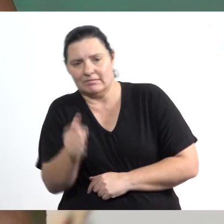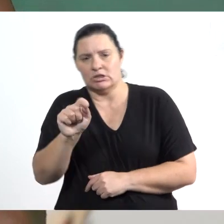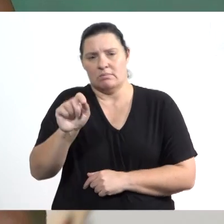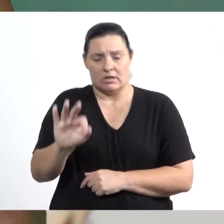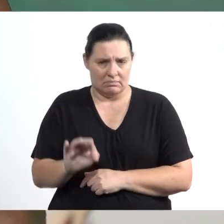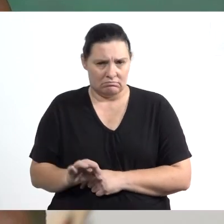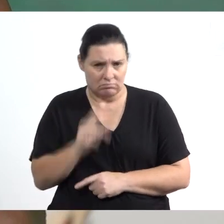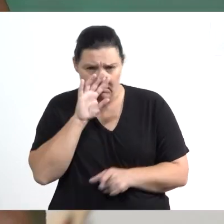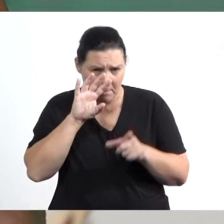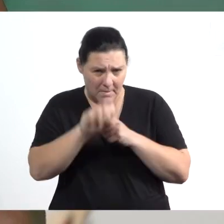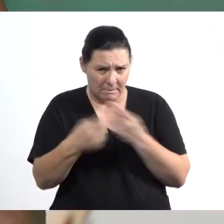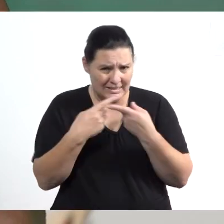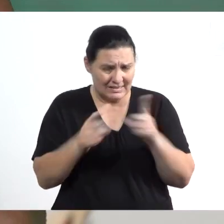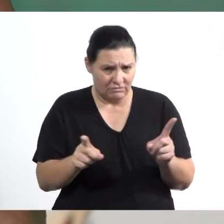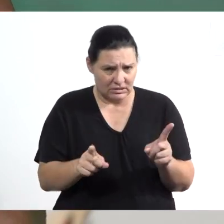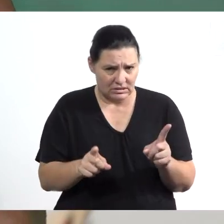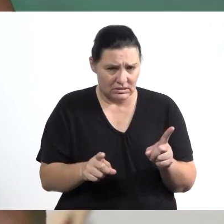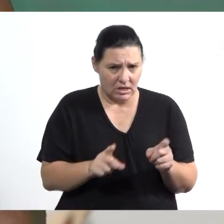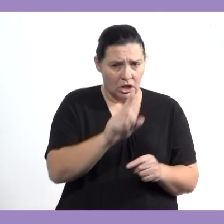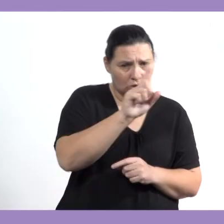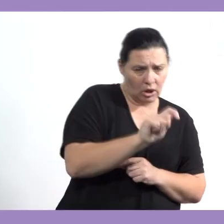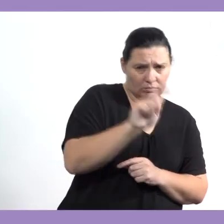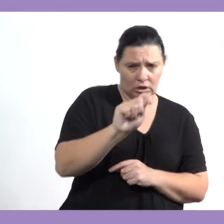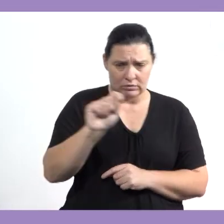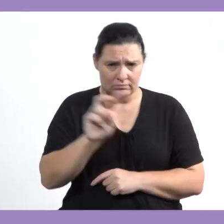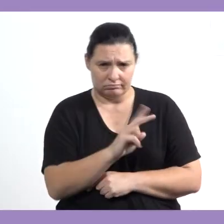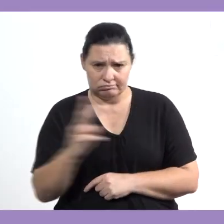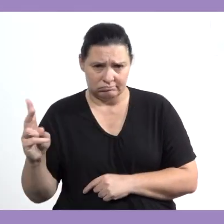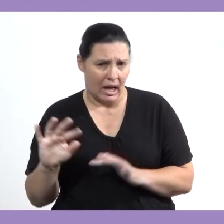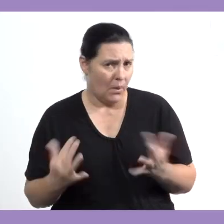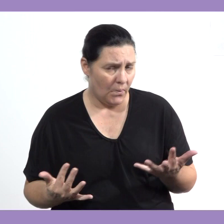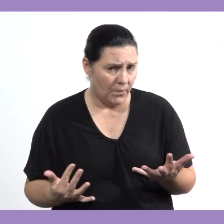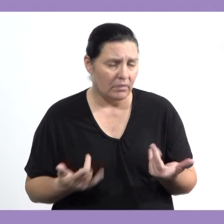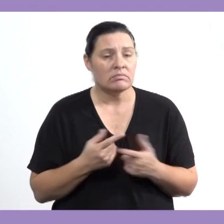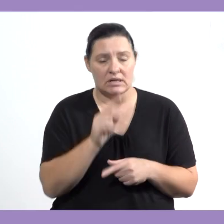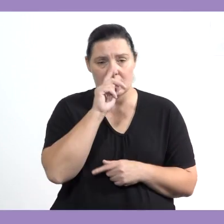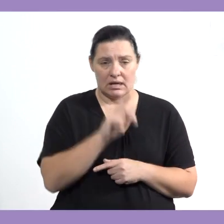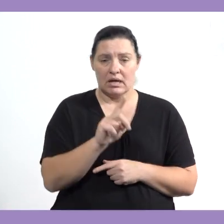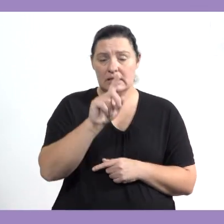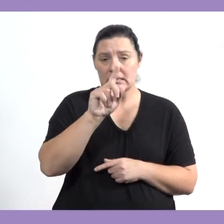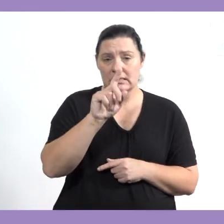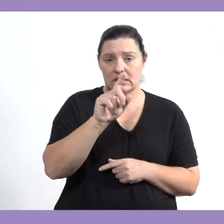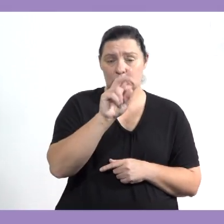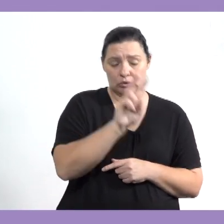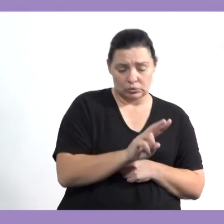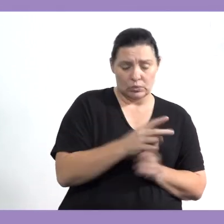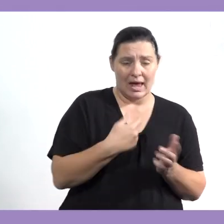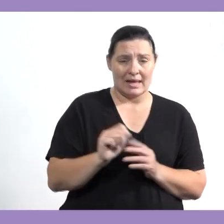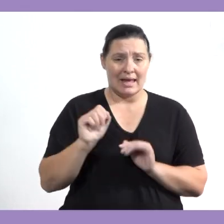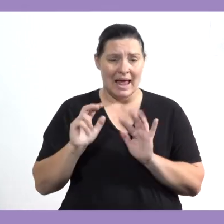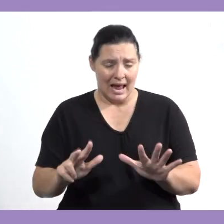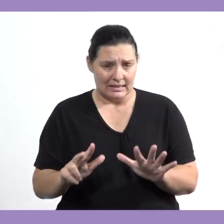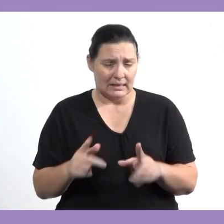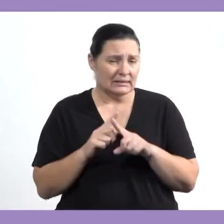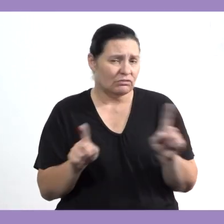you can see, do you remember how to find the difference between these two terms? So we can see here that between 2 and 8, if I